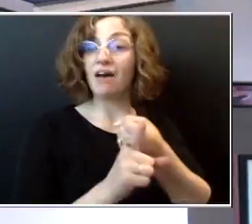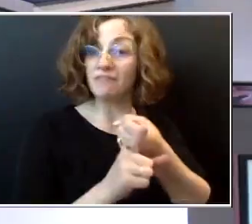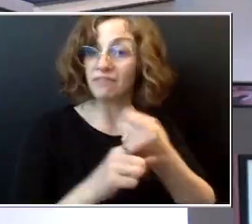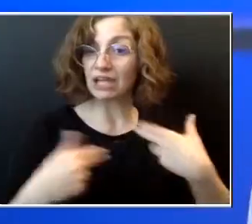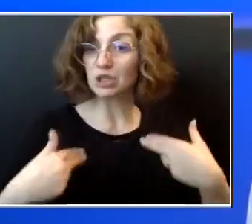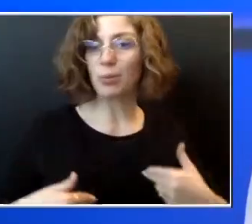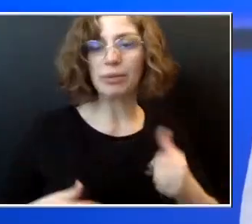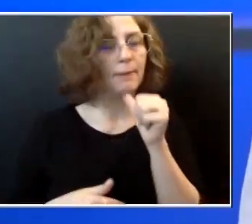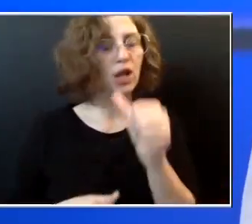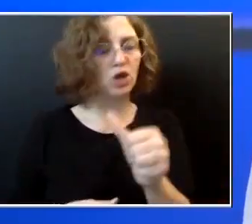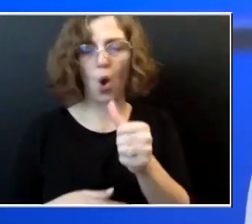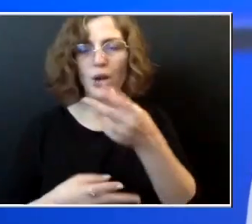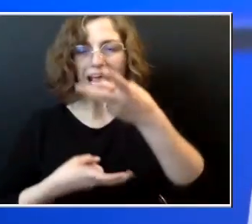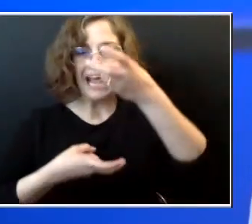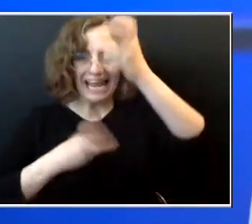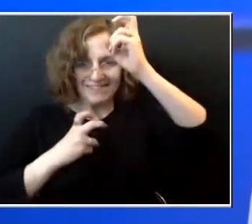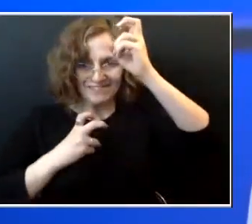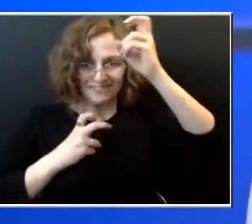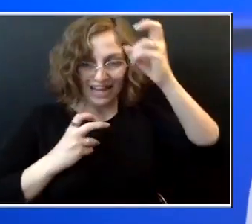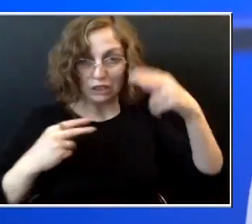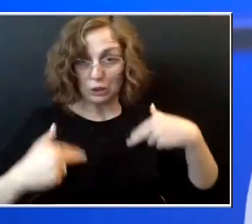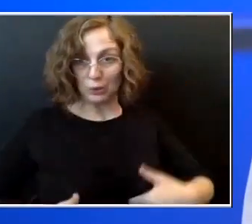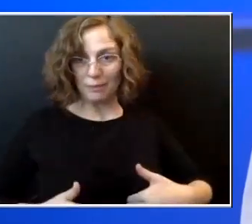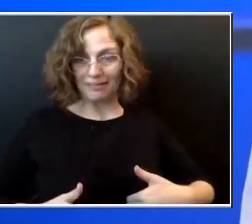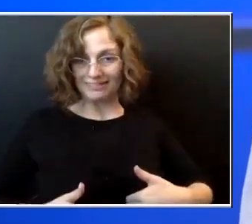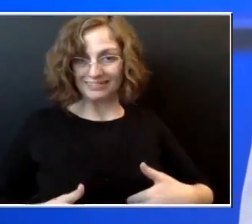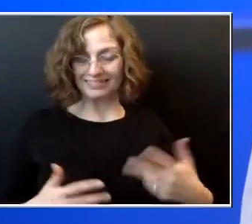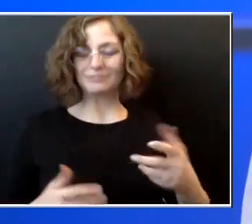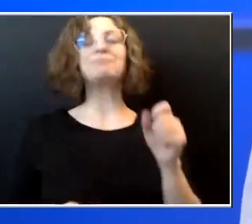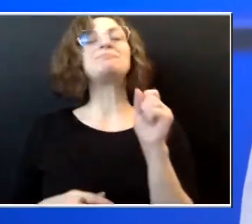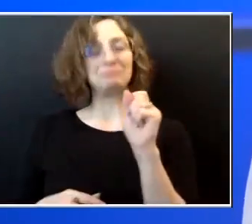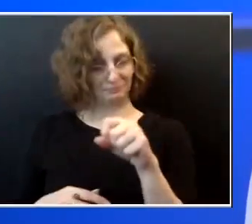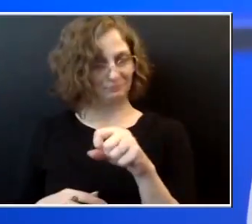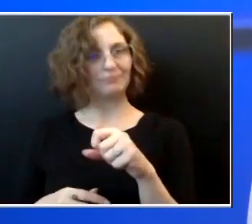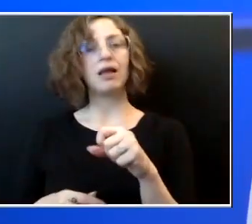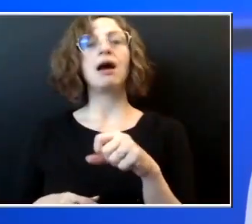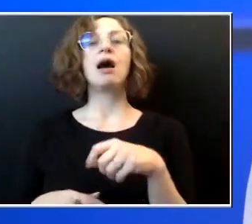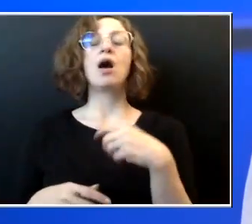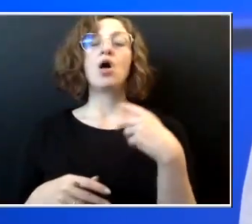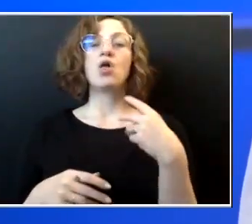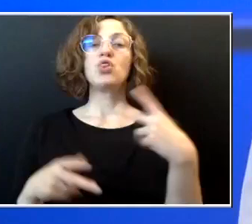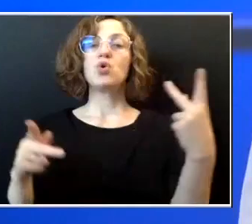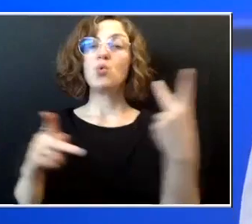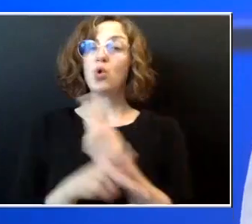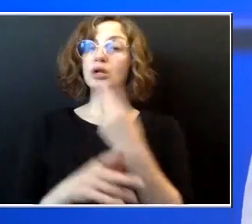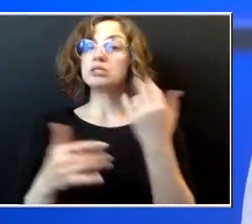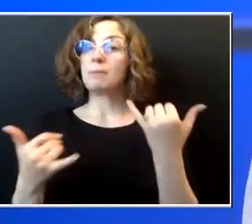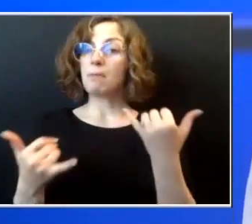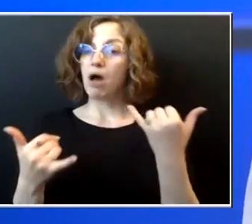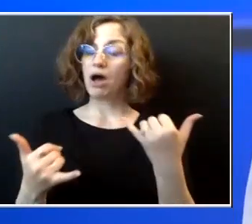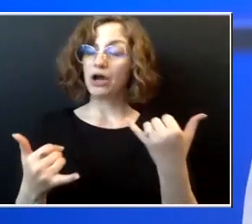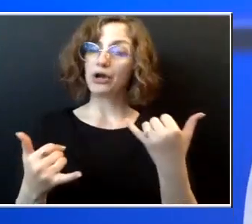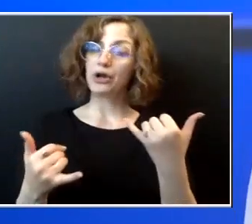first modern pandemic, that was cholera, and the worst modern pandemic, probably influenza. But the one that hit the hardest in